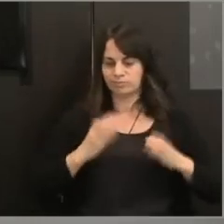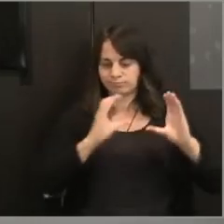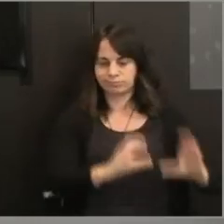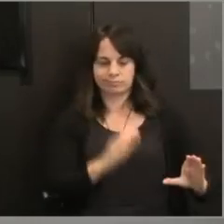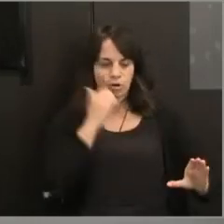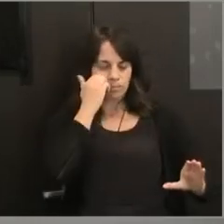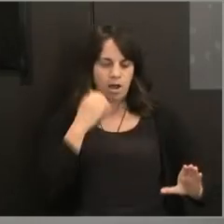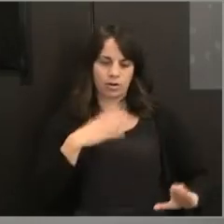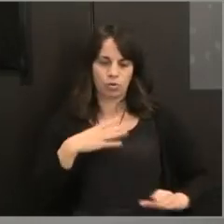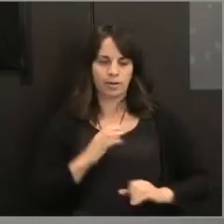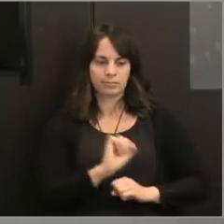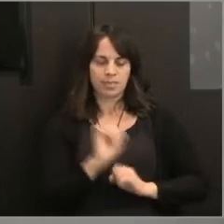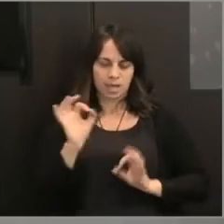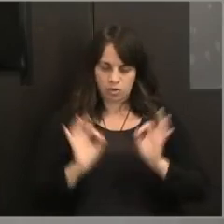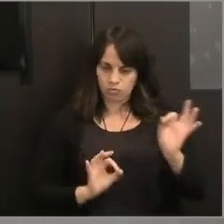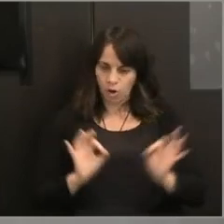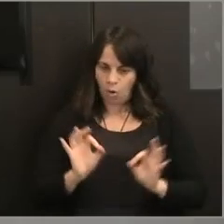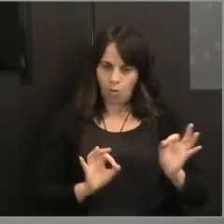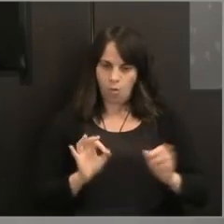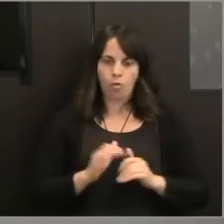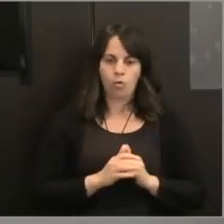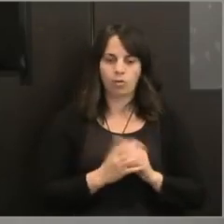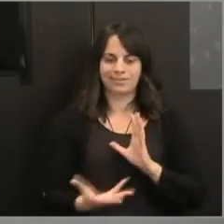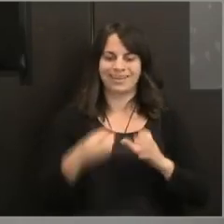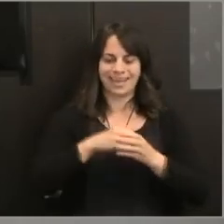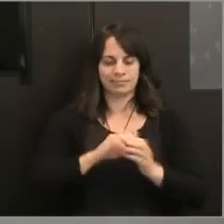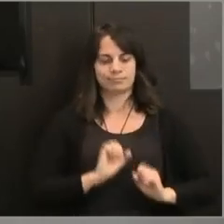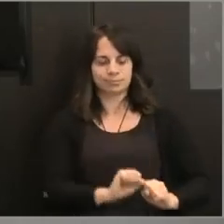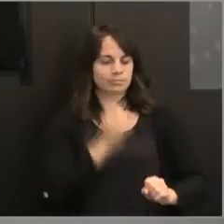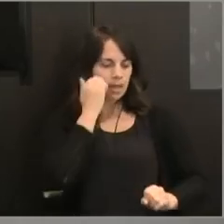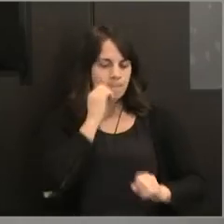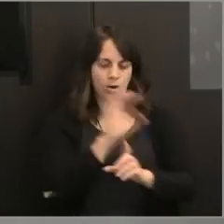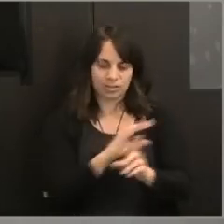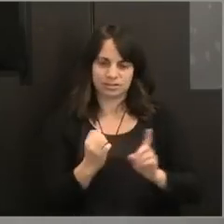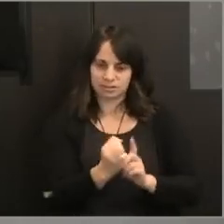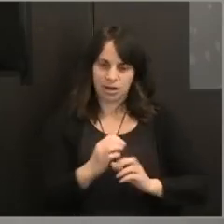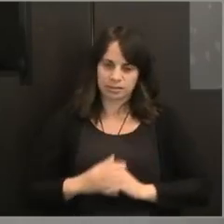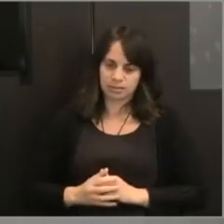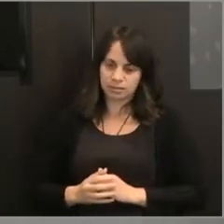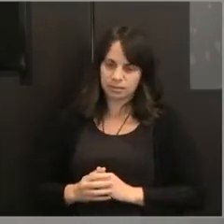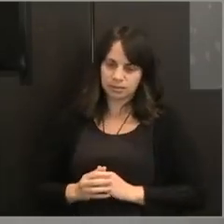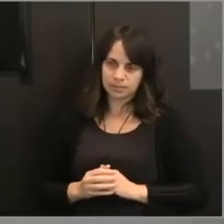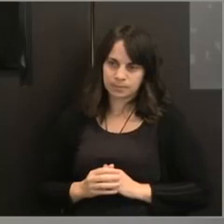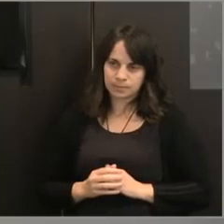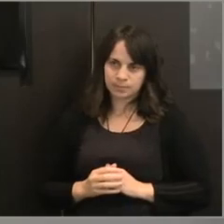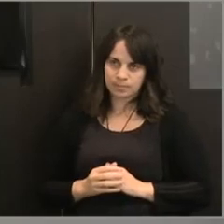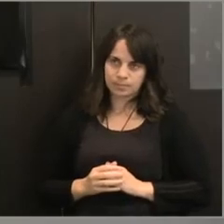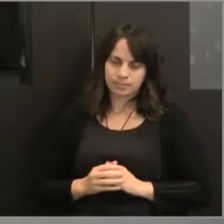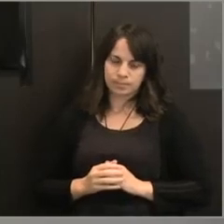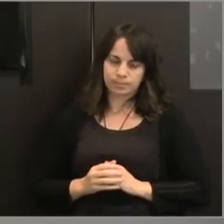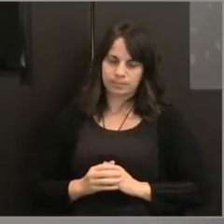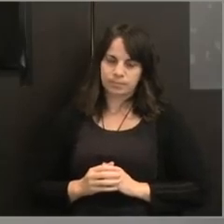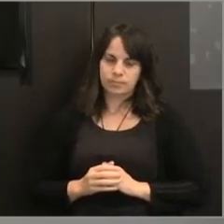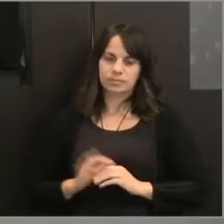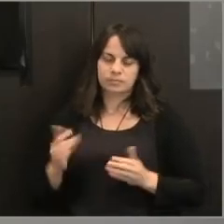that Māori women played in Māori society. And so there was not only an attack